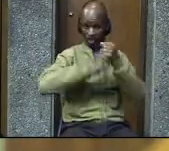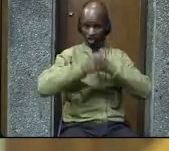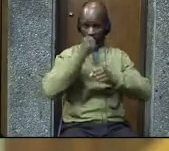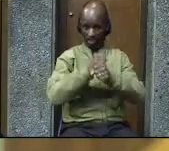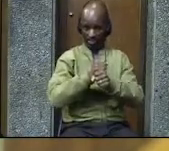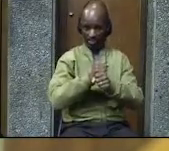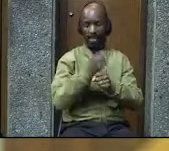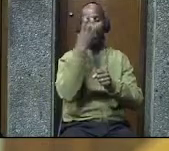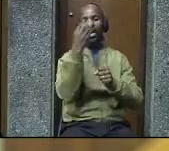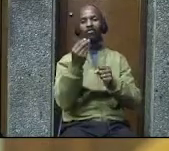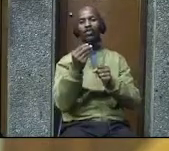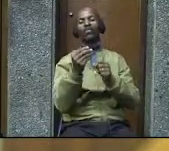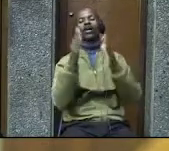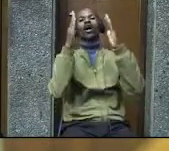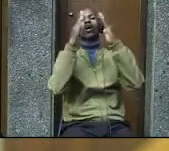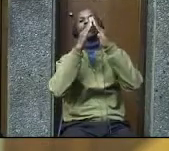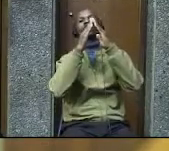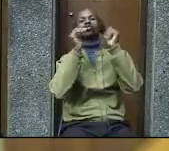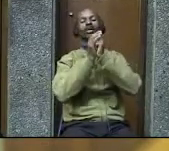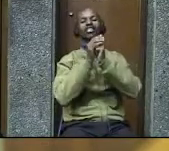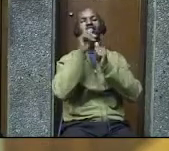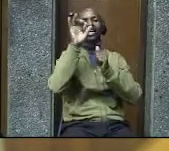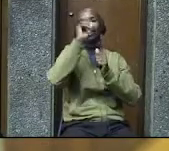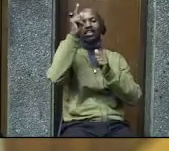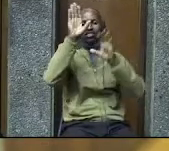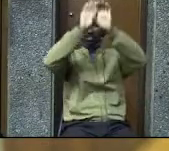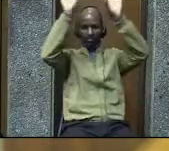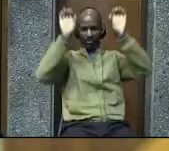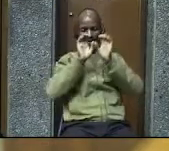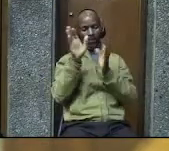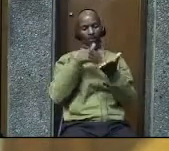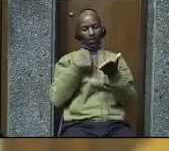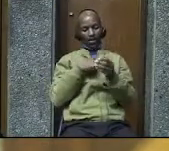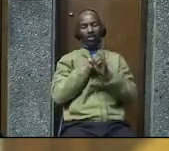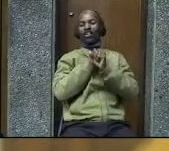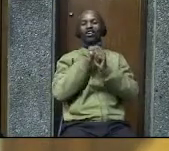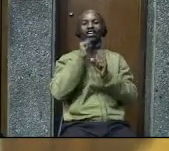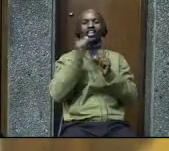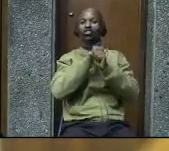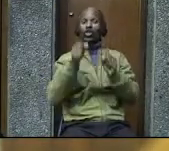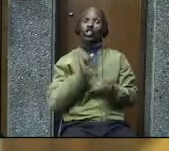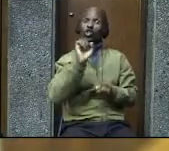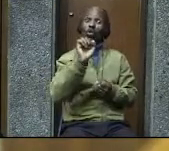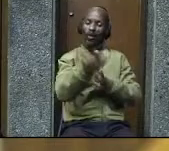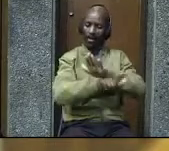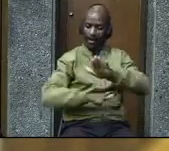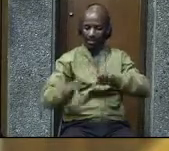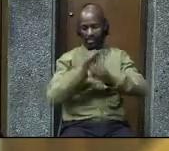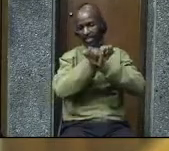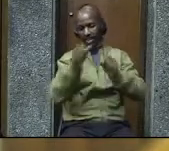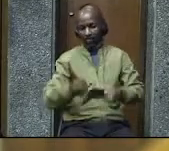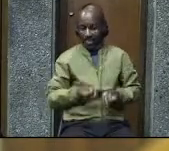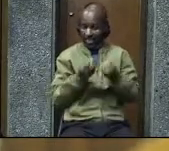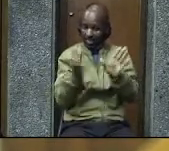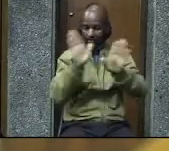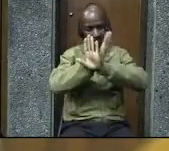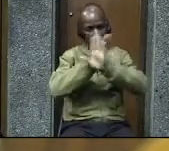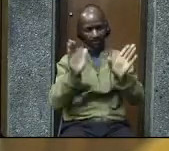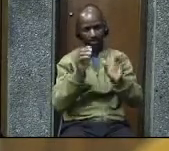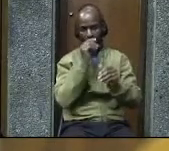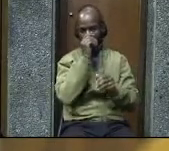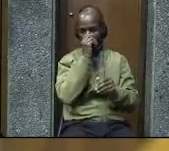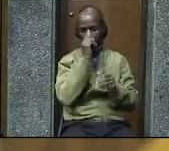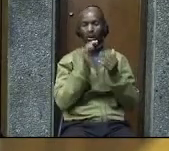ke dula ka ga ntlo ke sna title deed, le bala ka title deed, ha se lefatshe la hao. You will never o yeng ge title